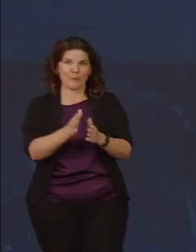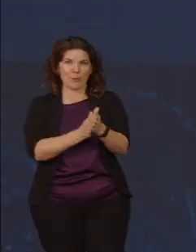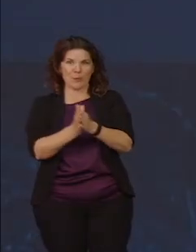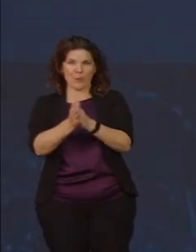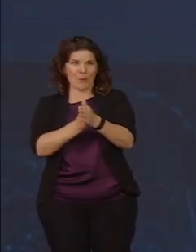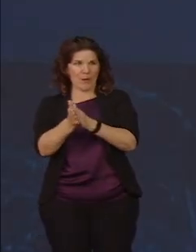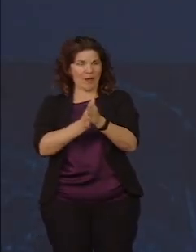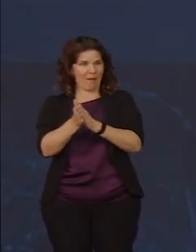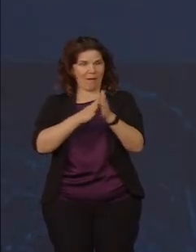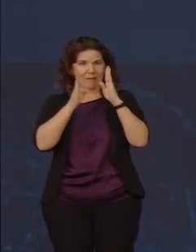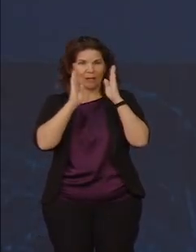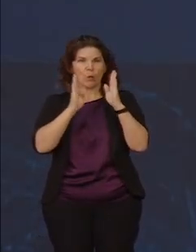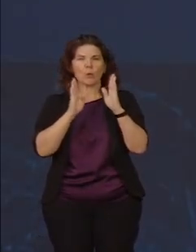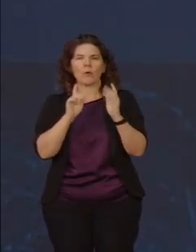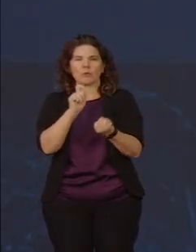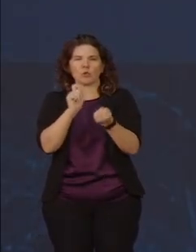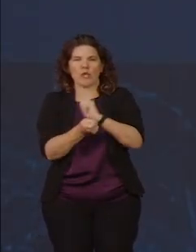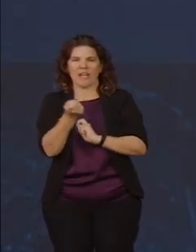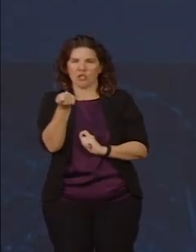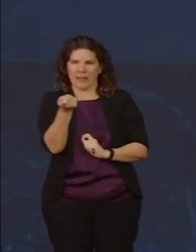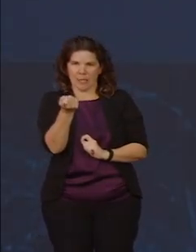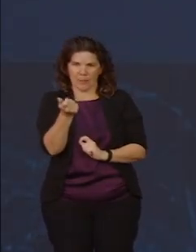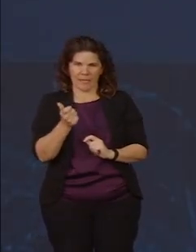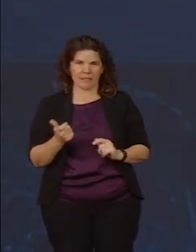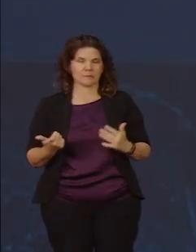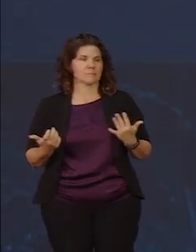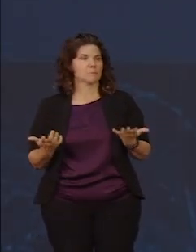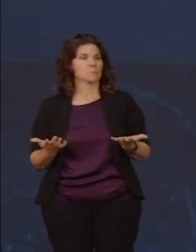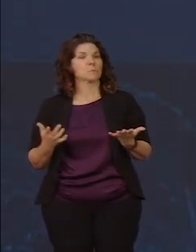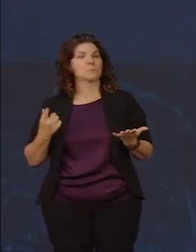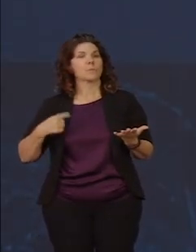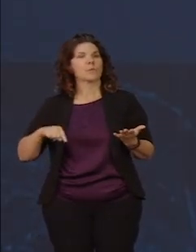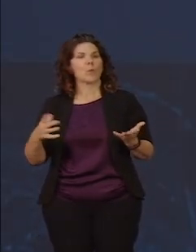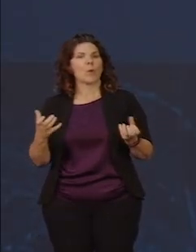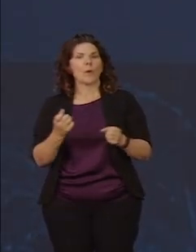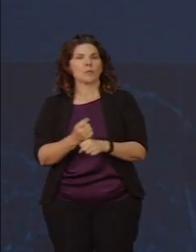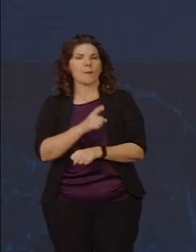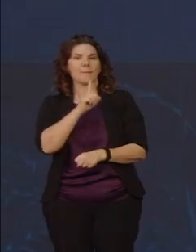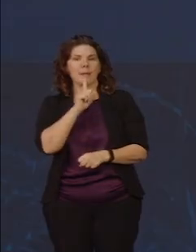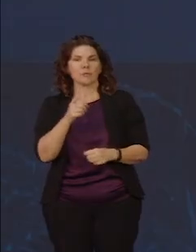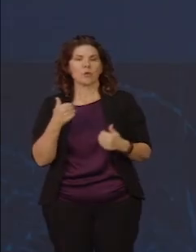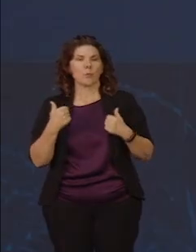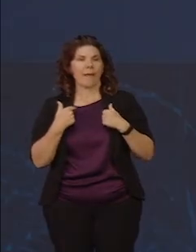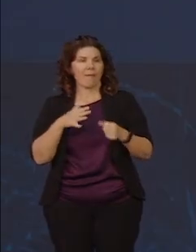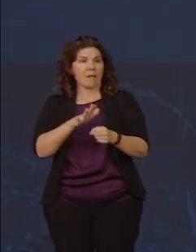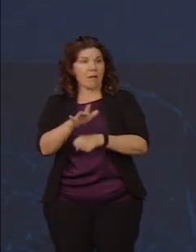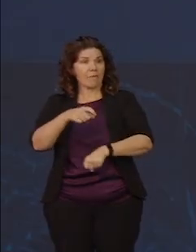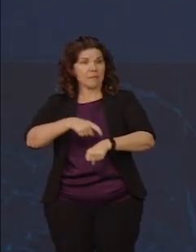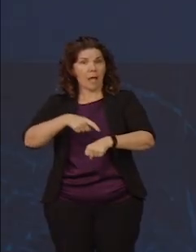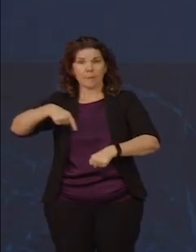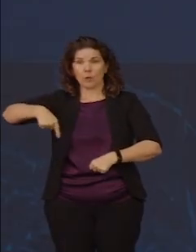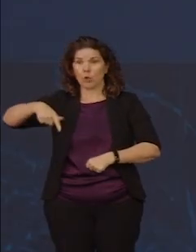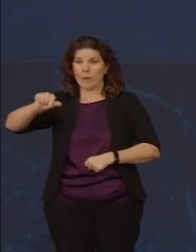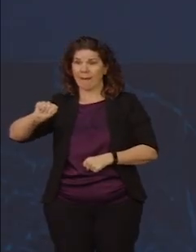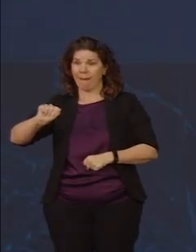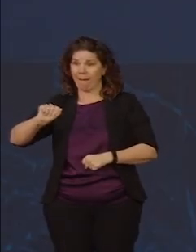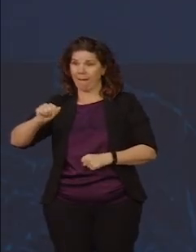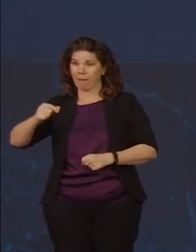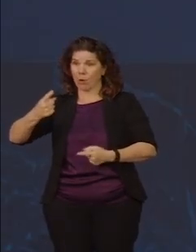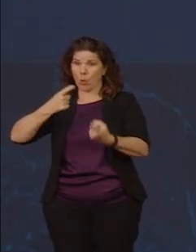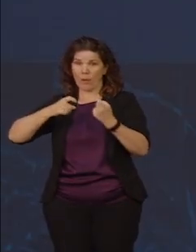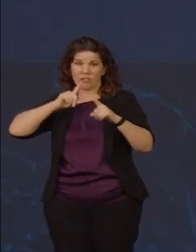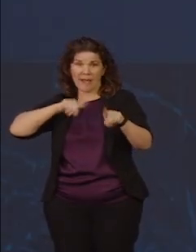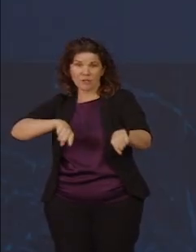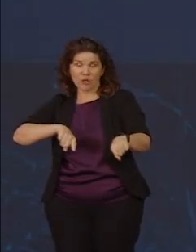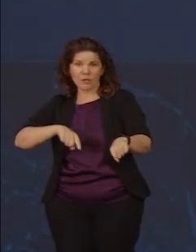we are going to be switching things up a little bit. And we wanted to make sure we had enough time for question and answer. We